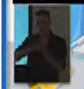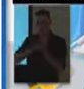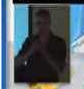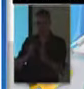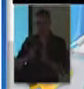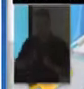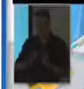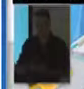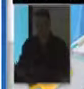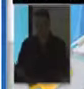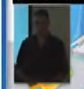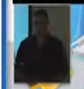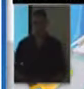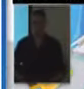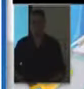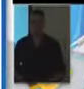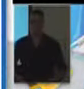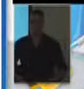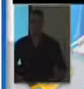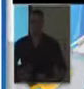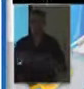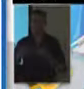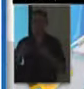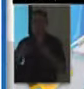this tactile output.